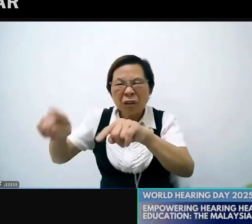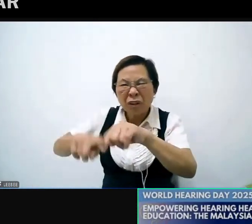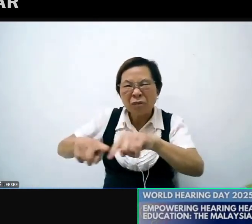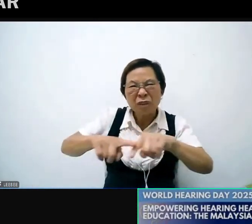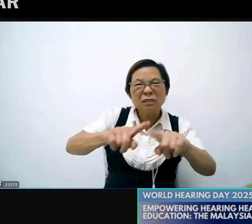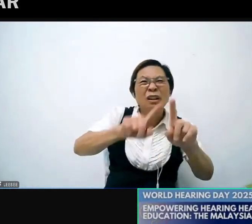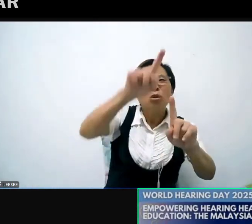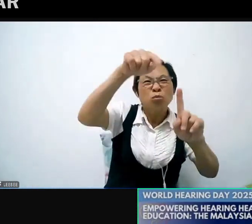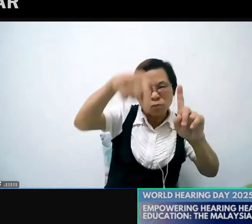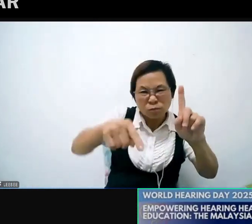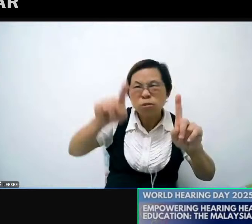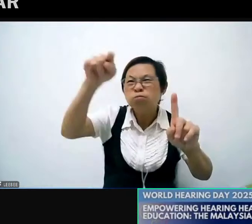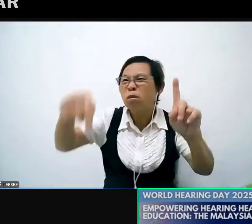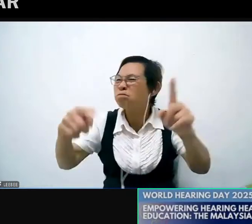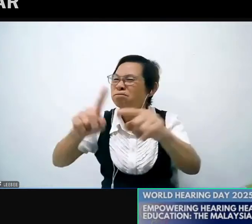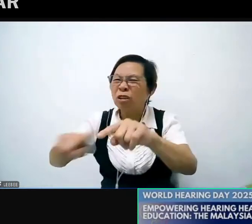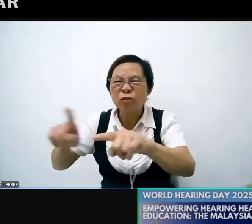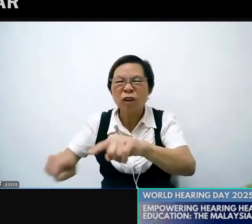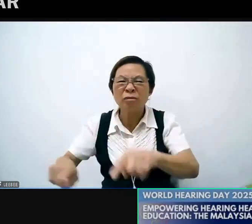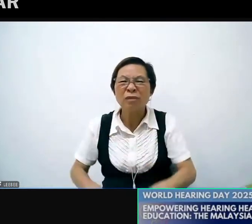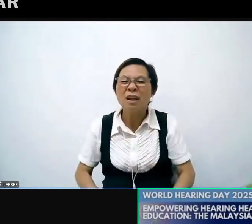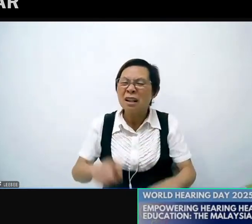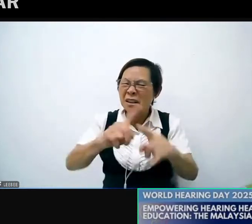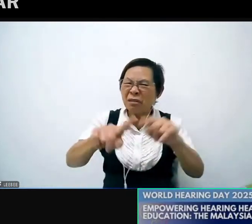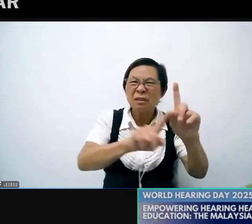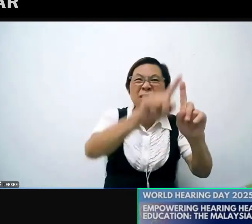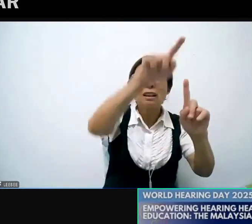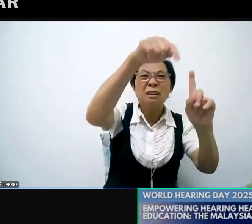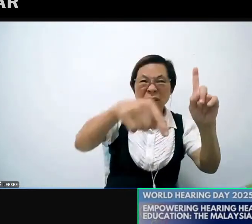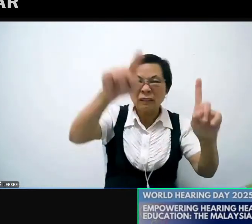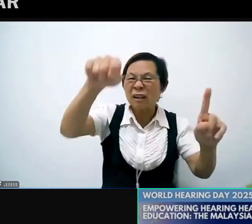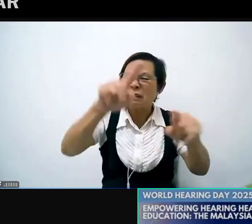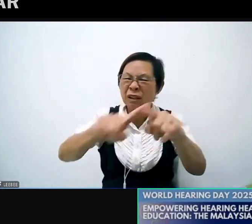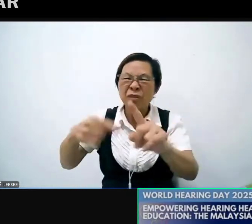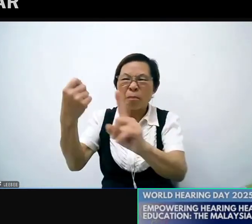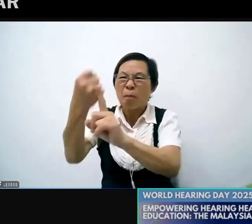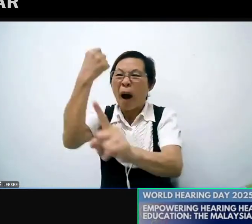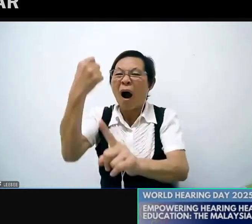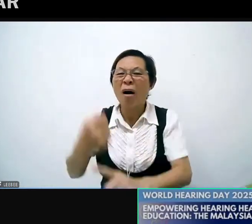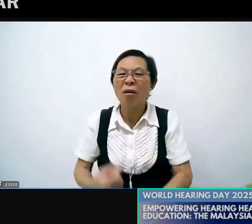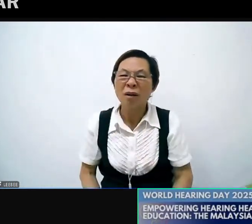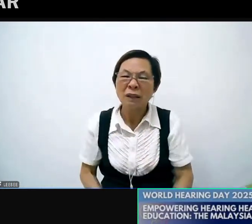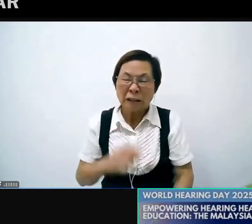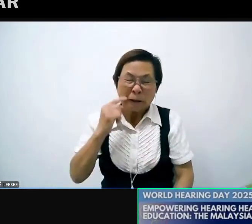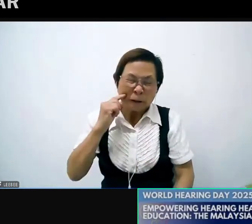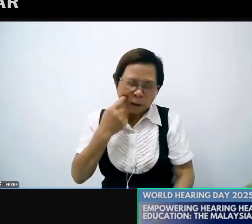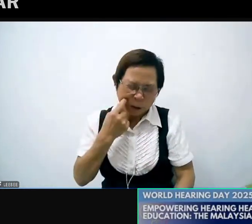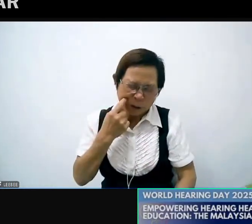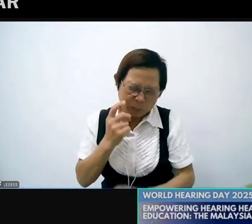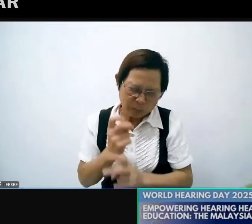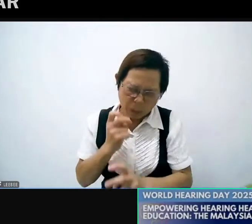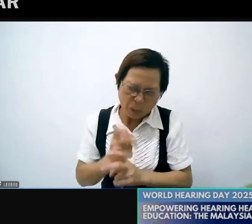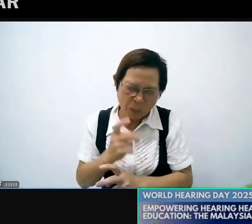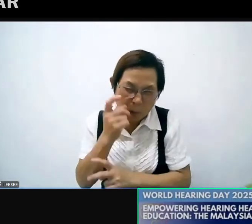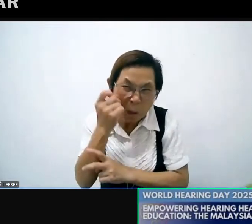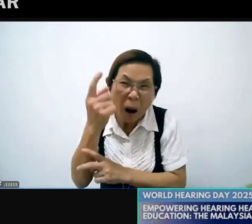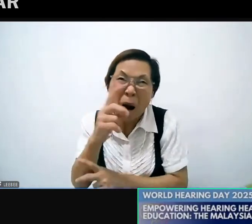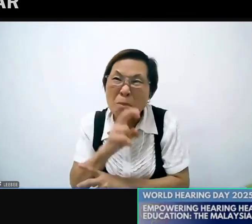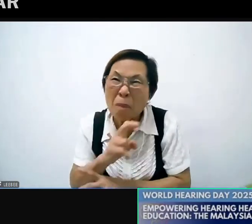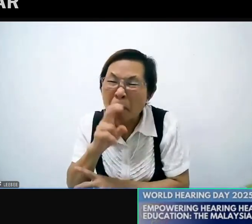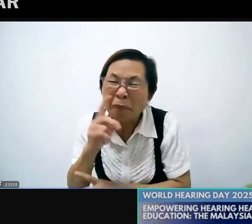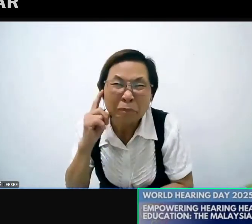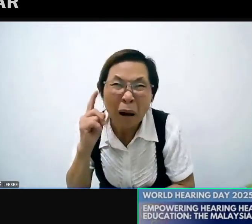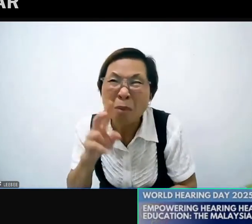different degree, they might have a different impact. So moderate, severe, profound, they'll have difficulties in understanding speech in